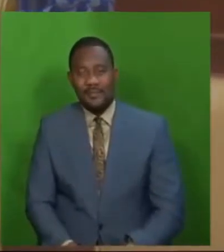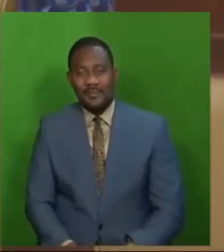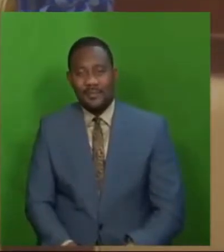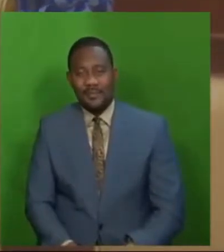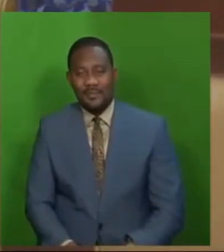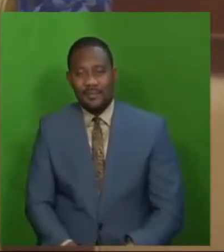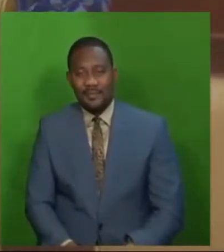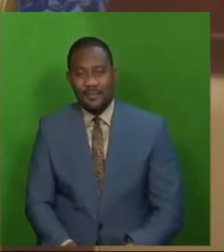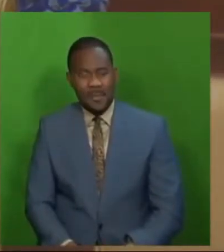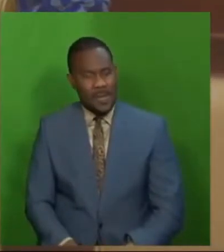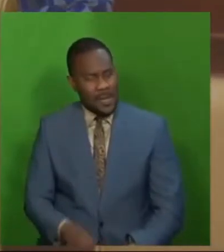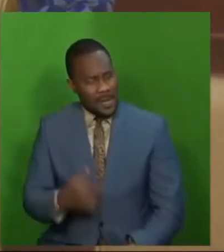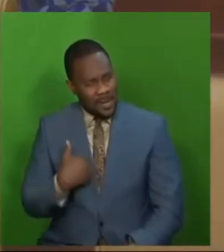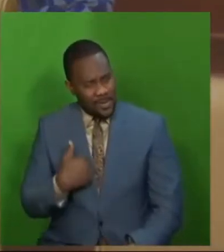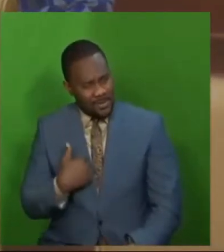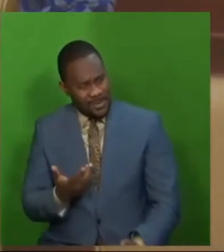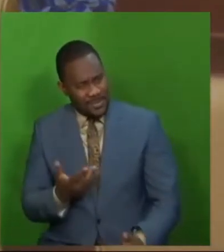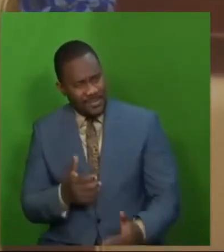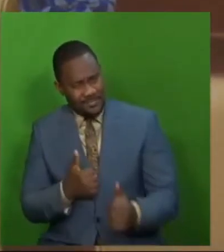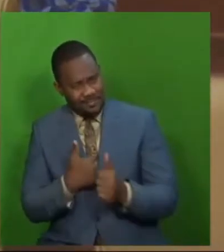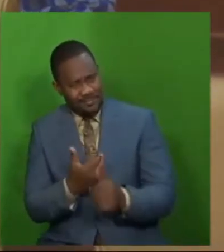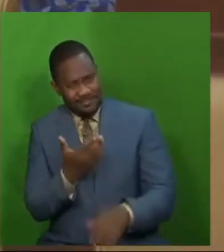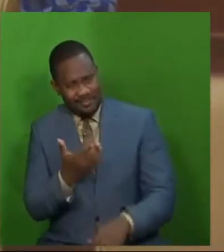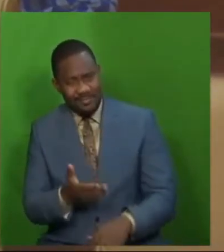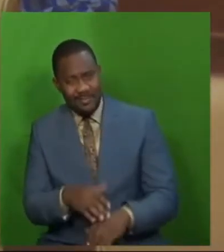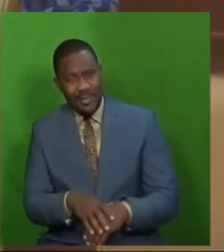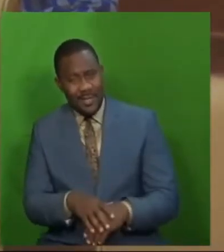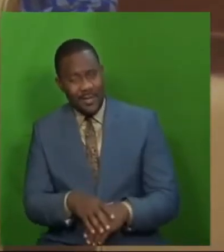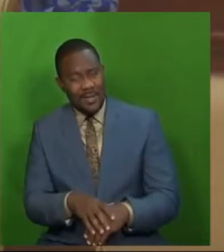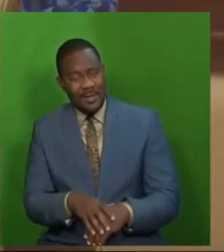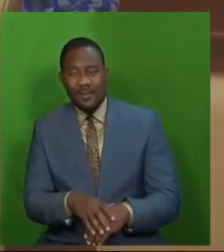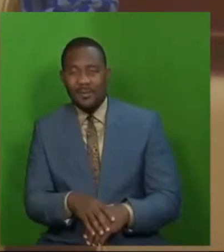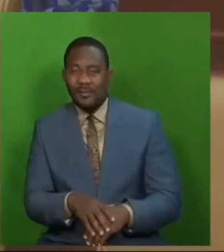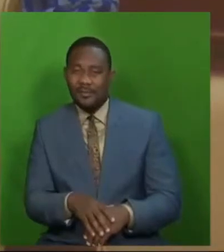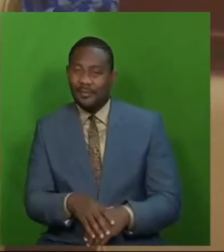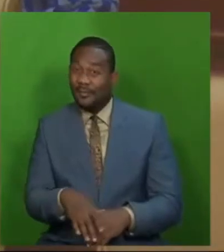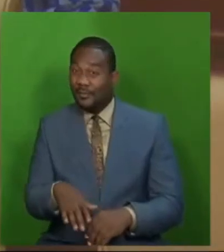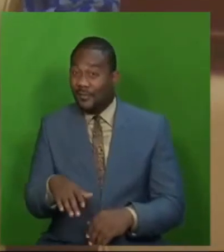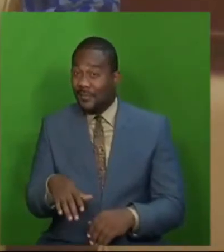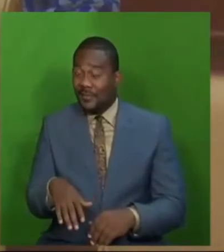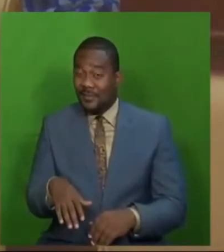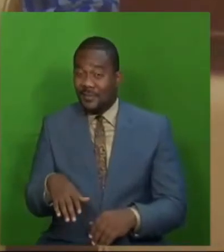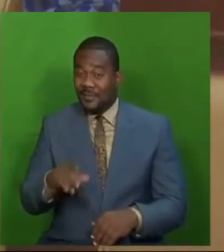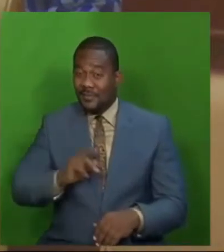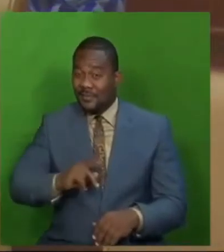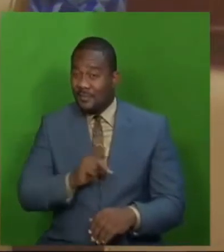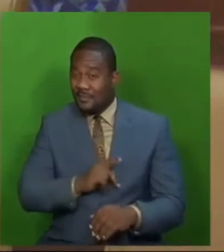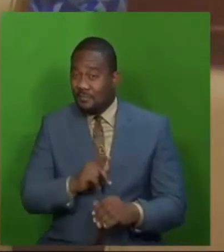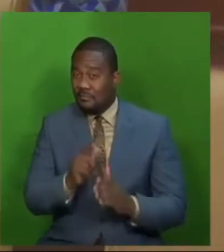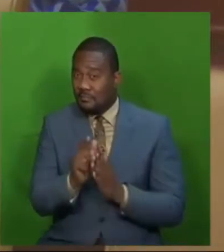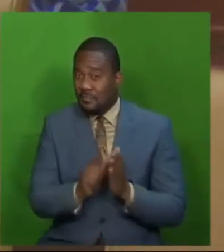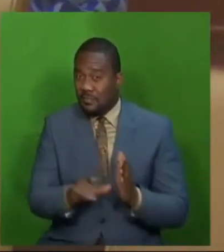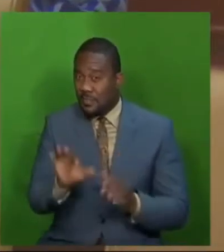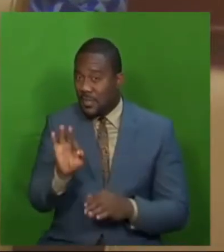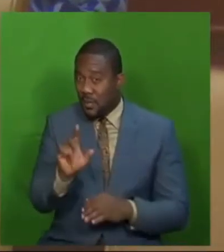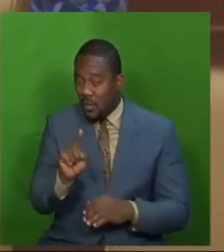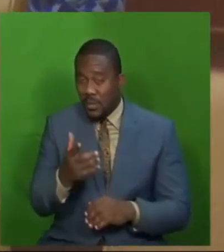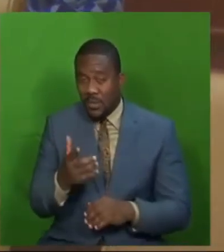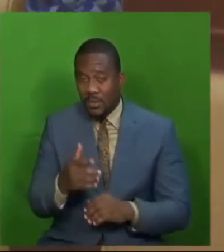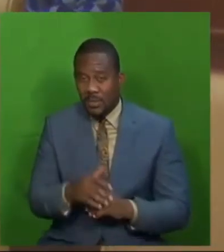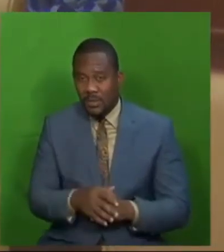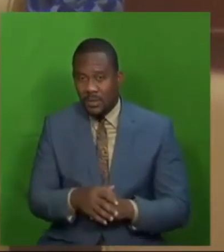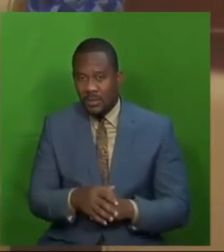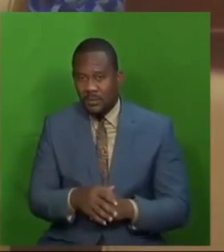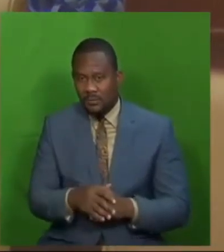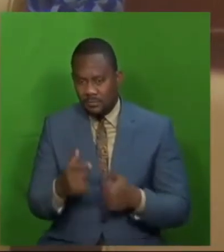I want to follow you. So Yes, you say order order. 91. Debate may be interrupted, A, by a point of order being raised.